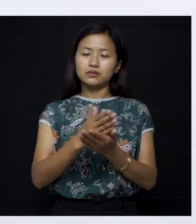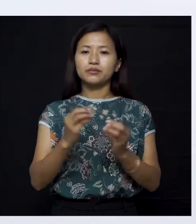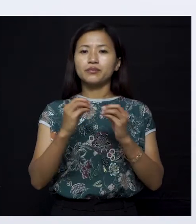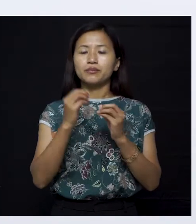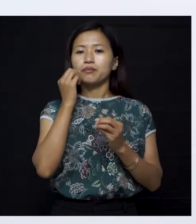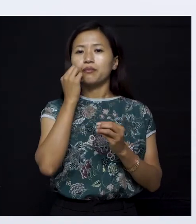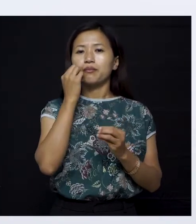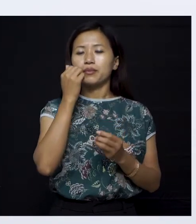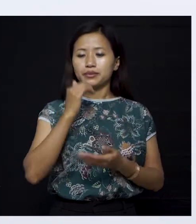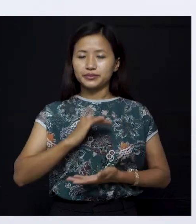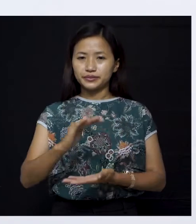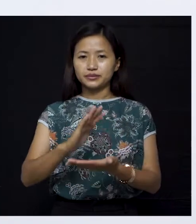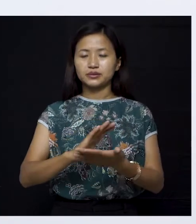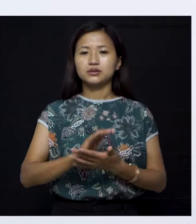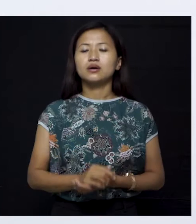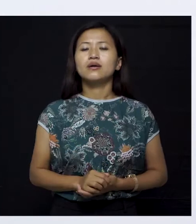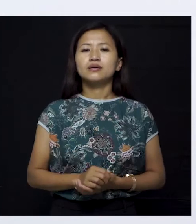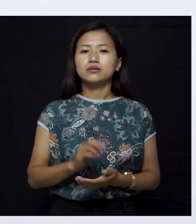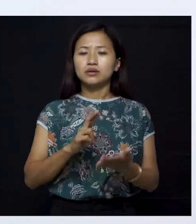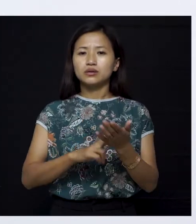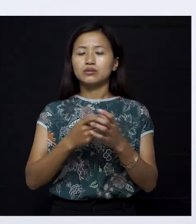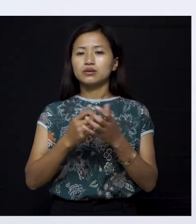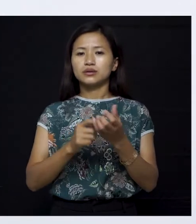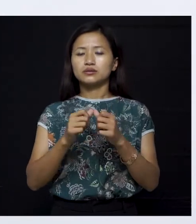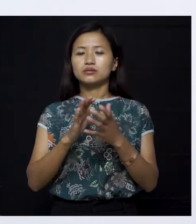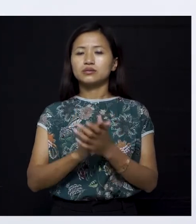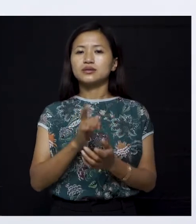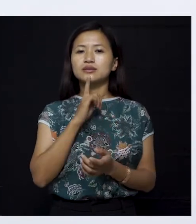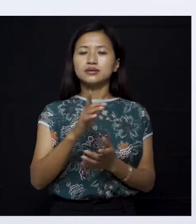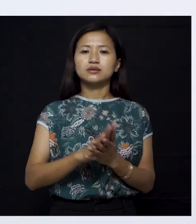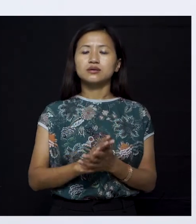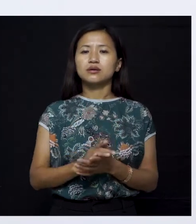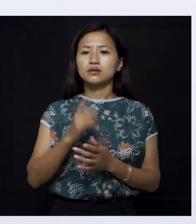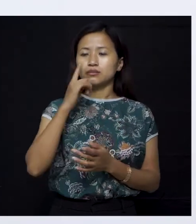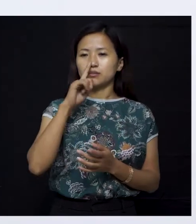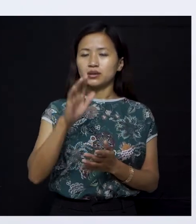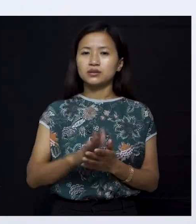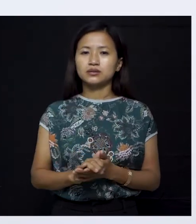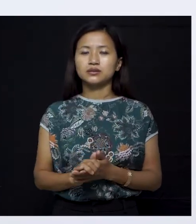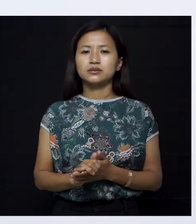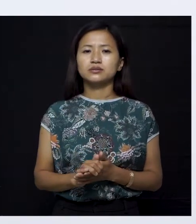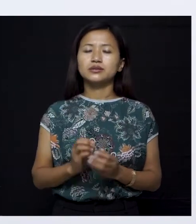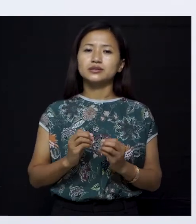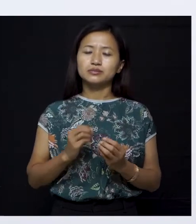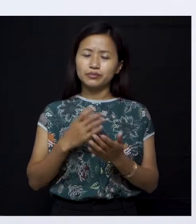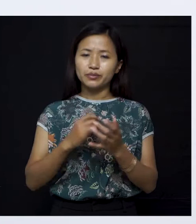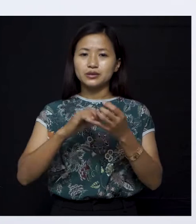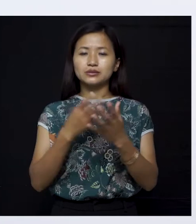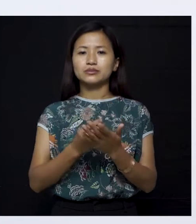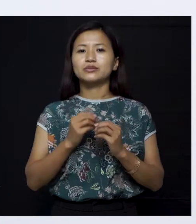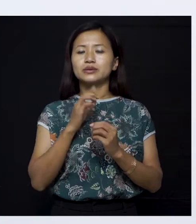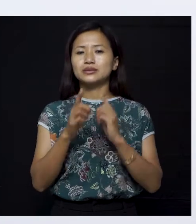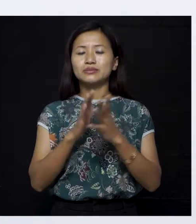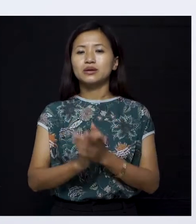to the fair. But Nora said that he would not stop him because the mother keeps praying every night, okay?